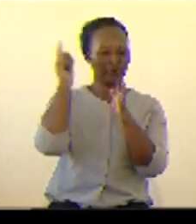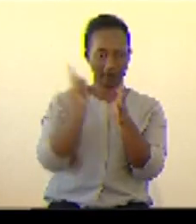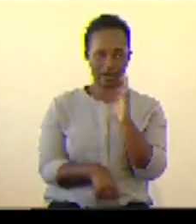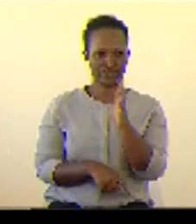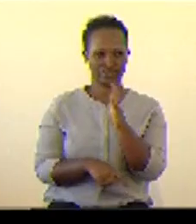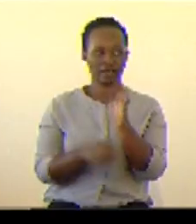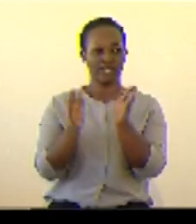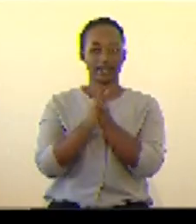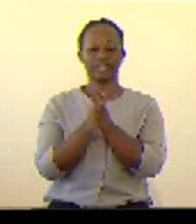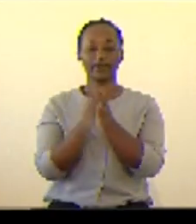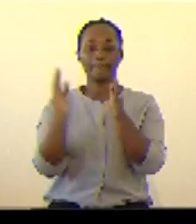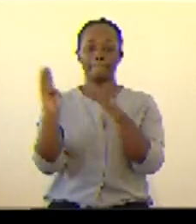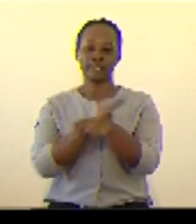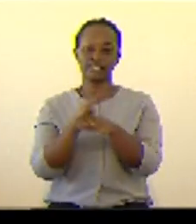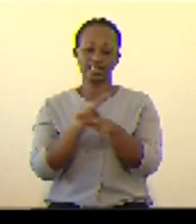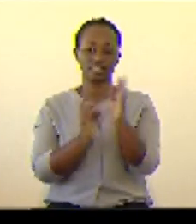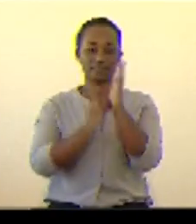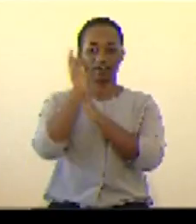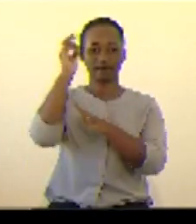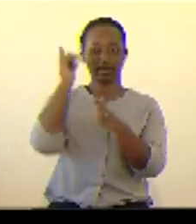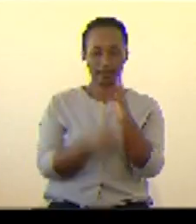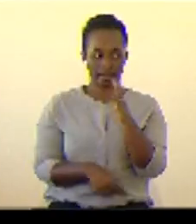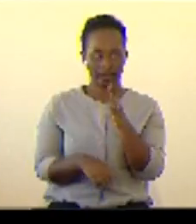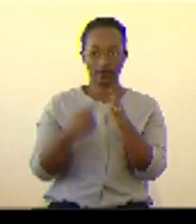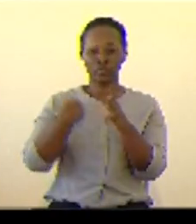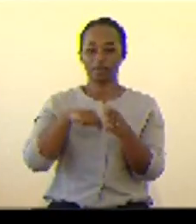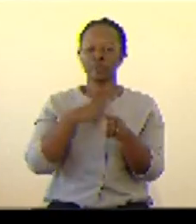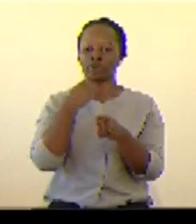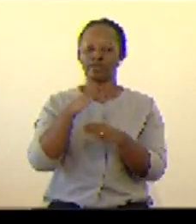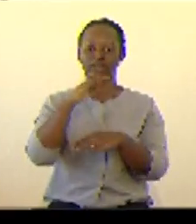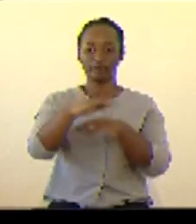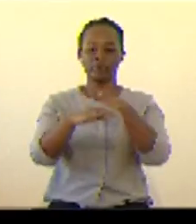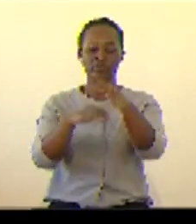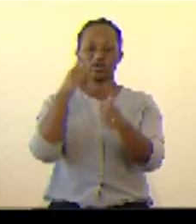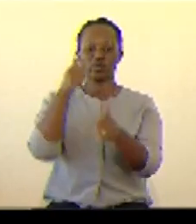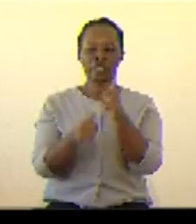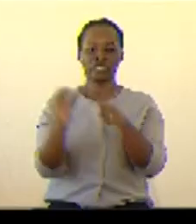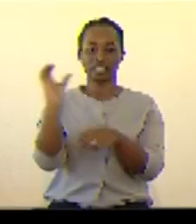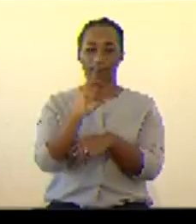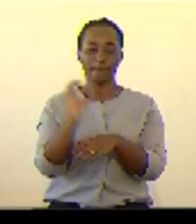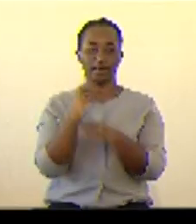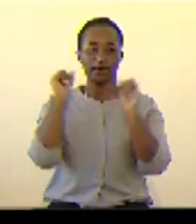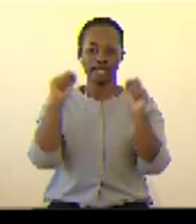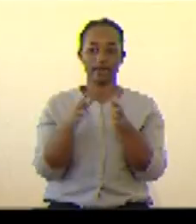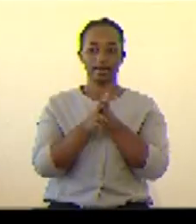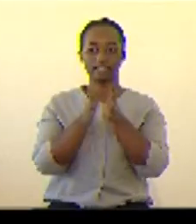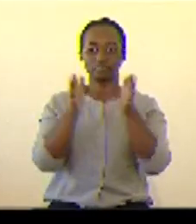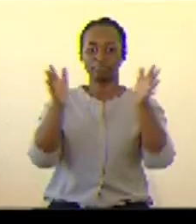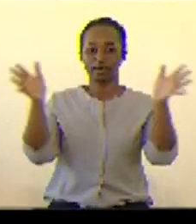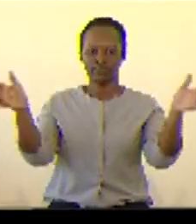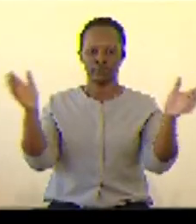is. So business growth, we said, it is a process by which an enterprise can expand in size in terms